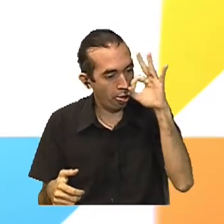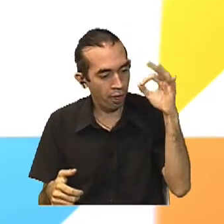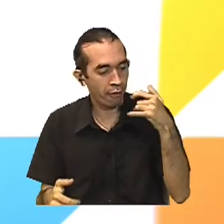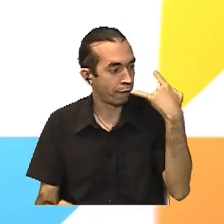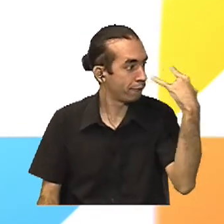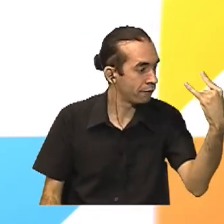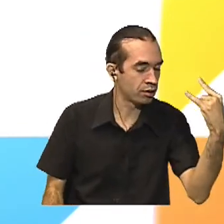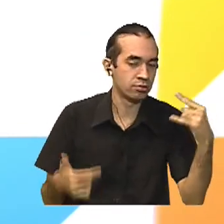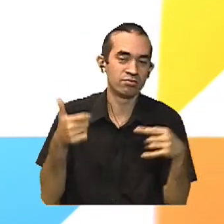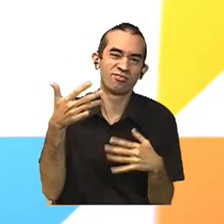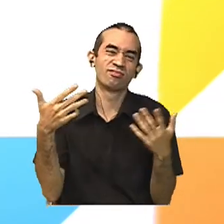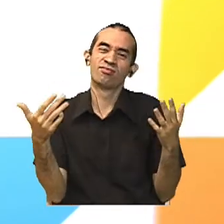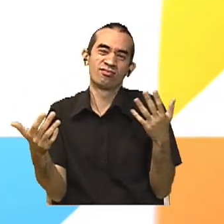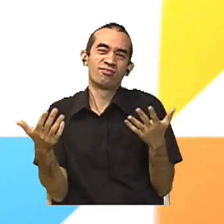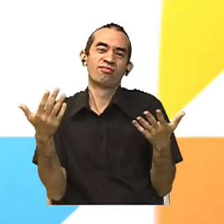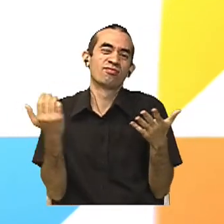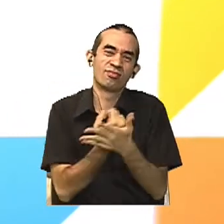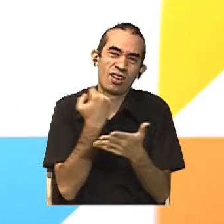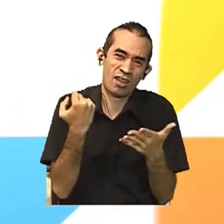Unfortunately,